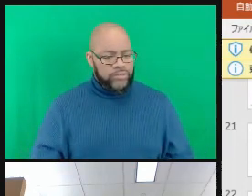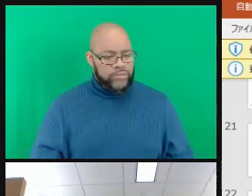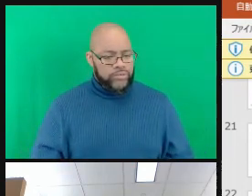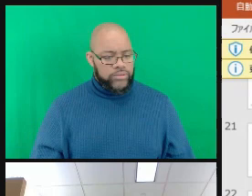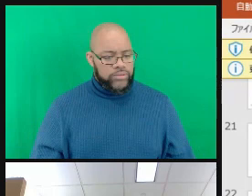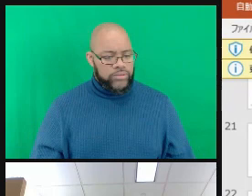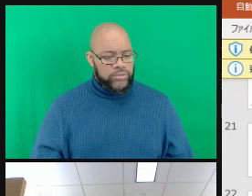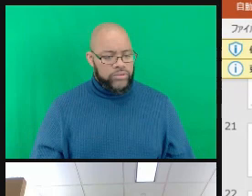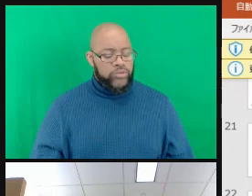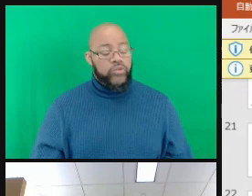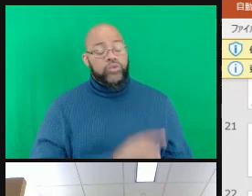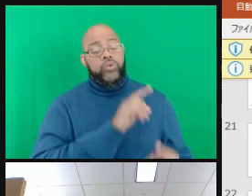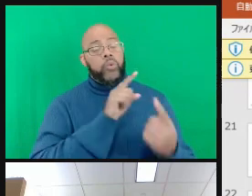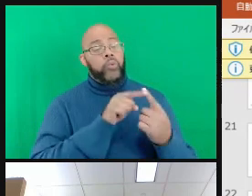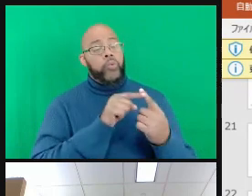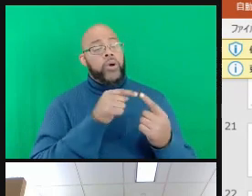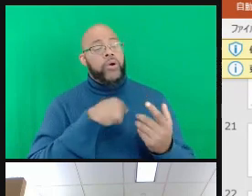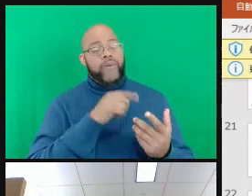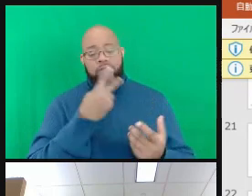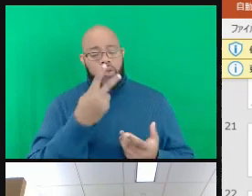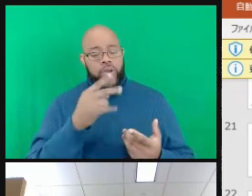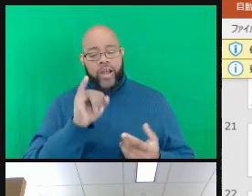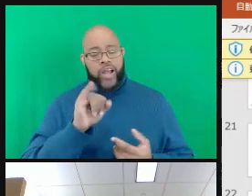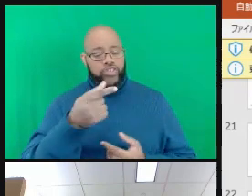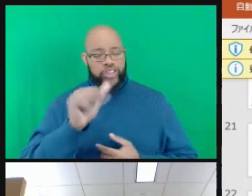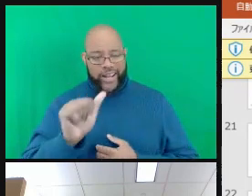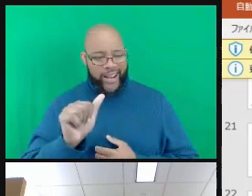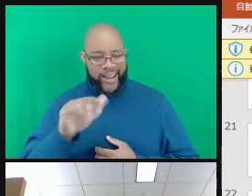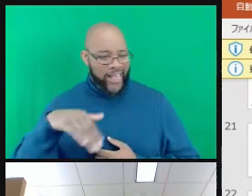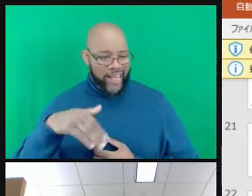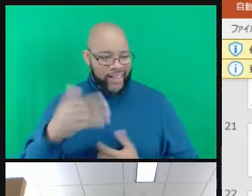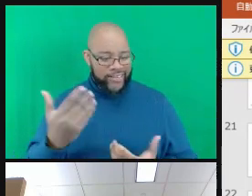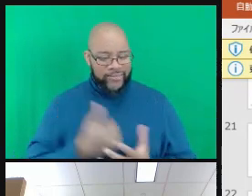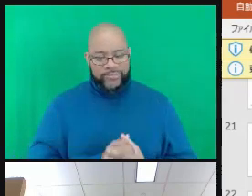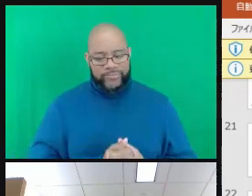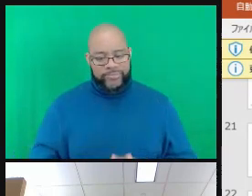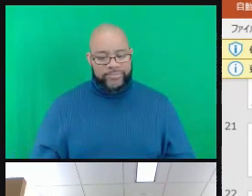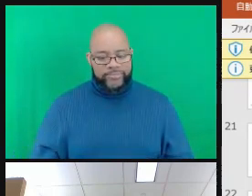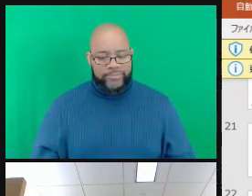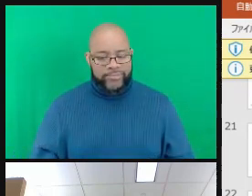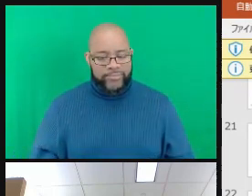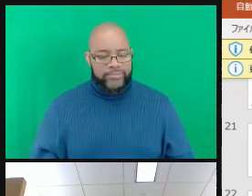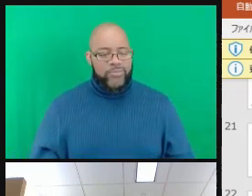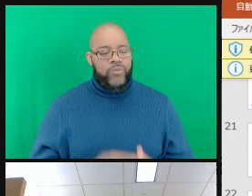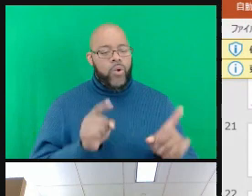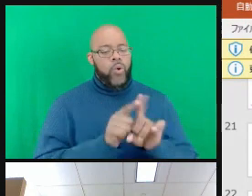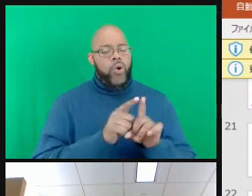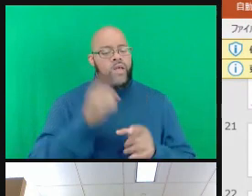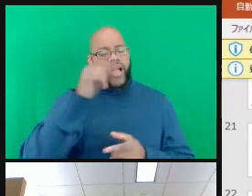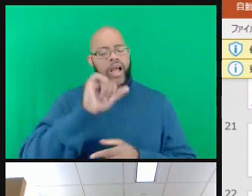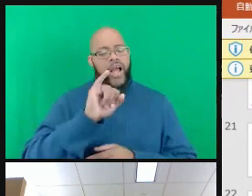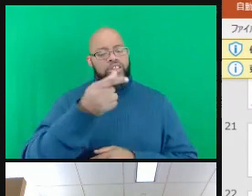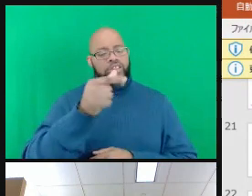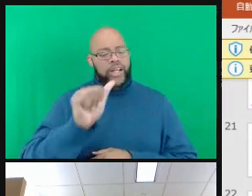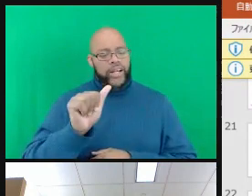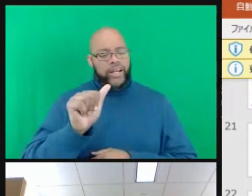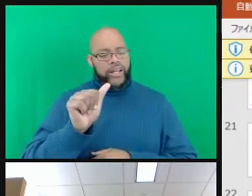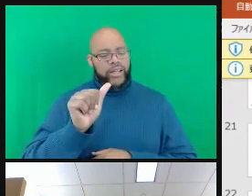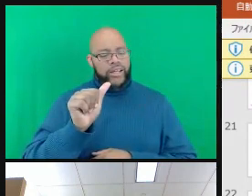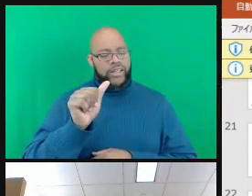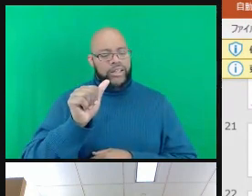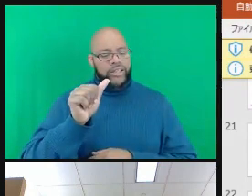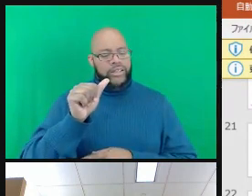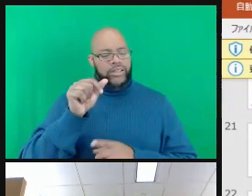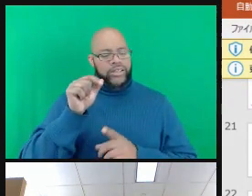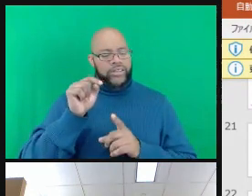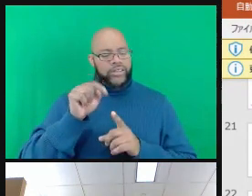Yeah, so like we never look into IgA. Okay. Yeah, and also I think like IgA is like